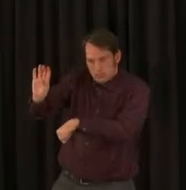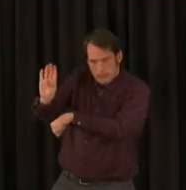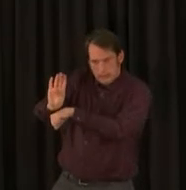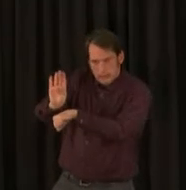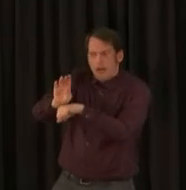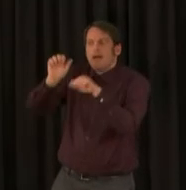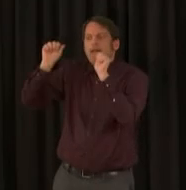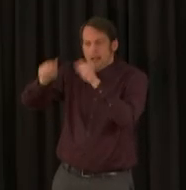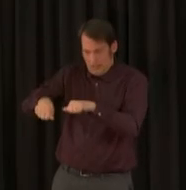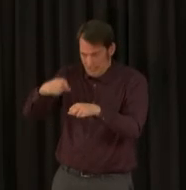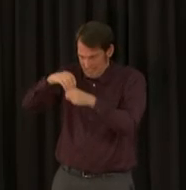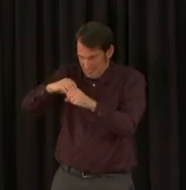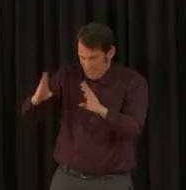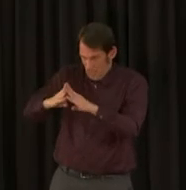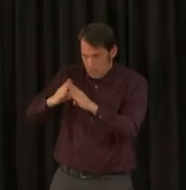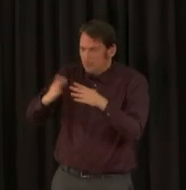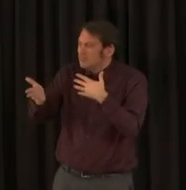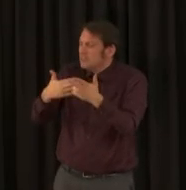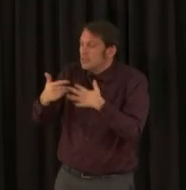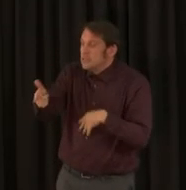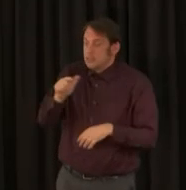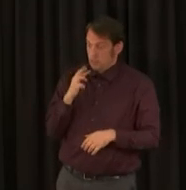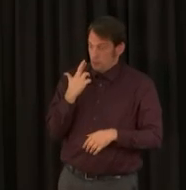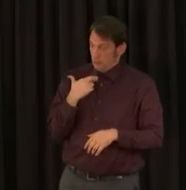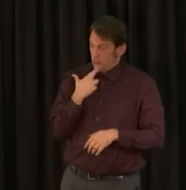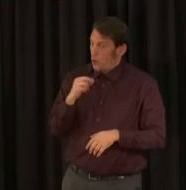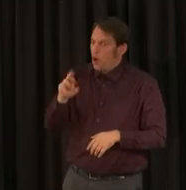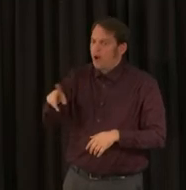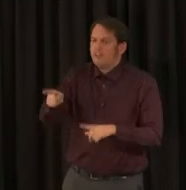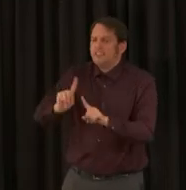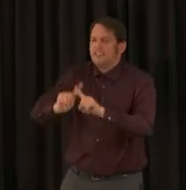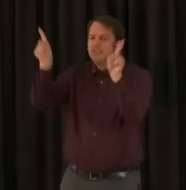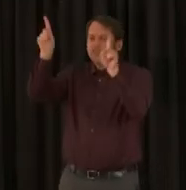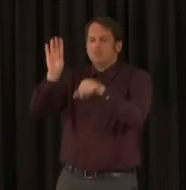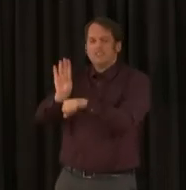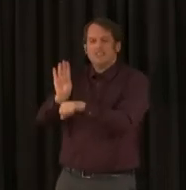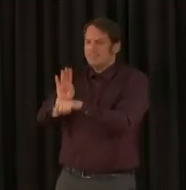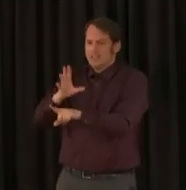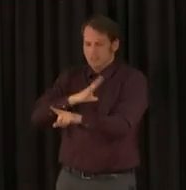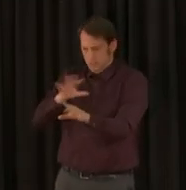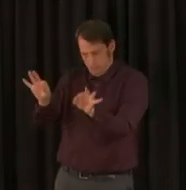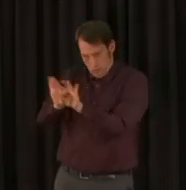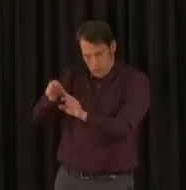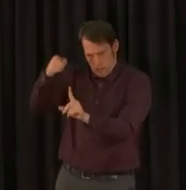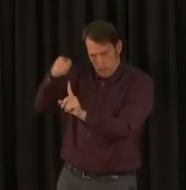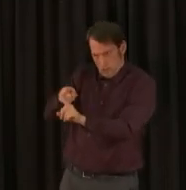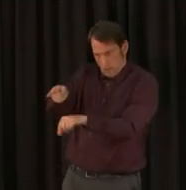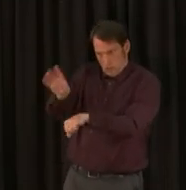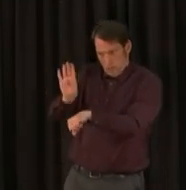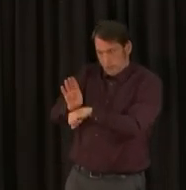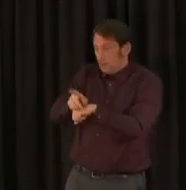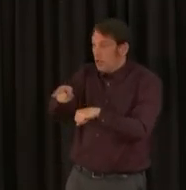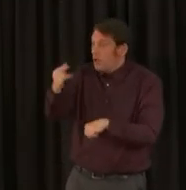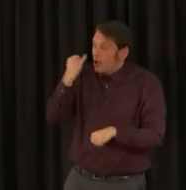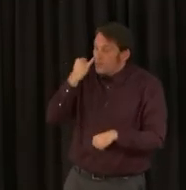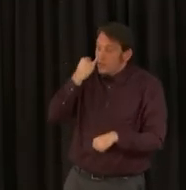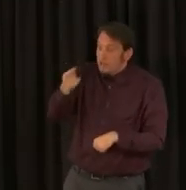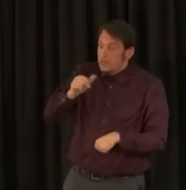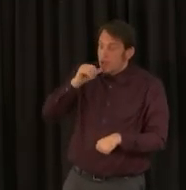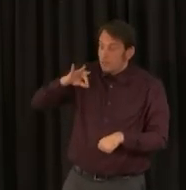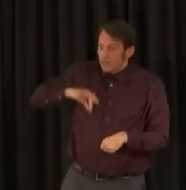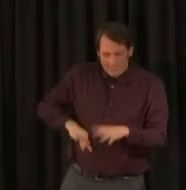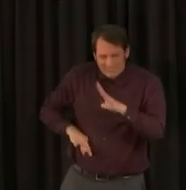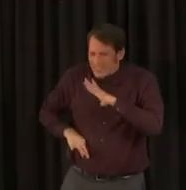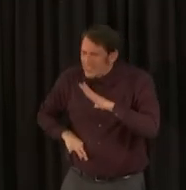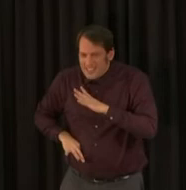be a restaurant or a non-retailer. You can be a nonprofit. You can actually